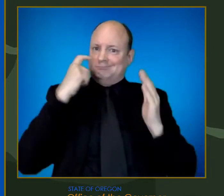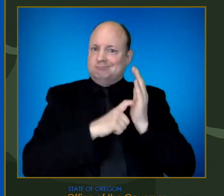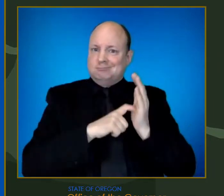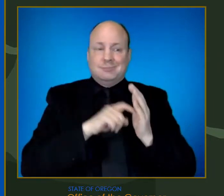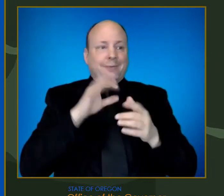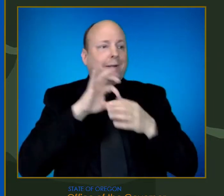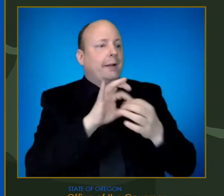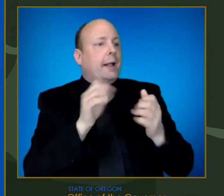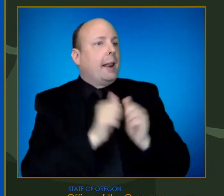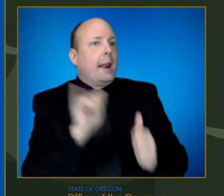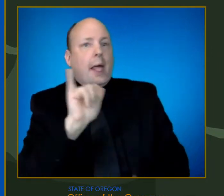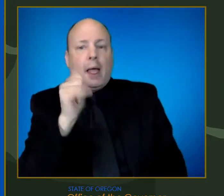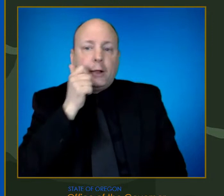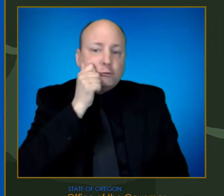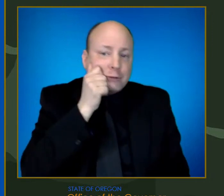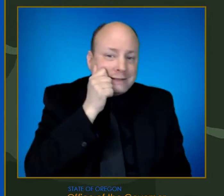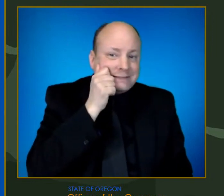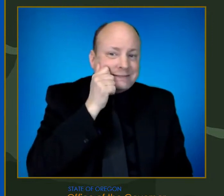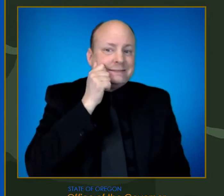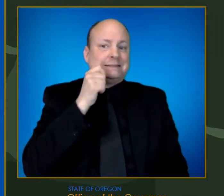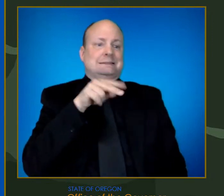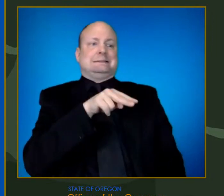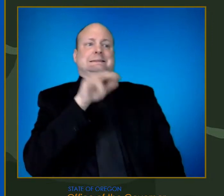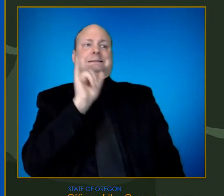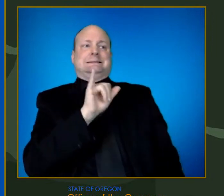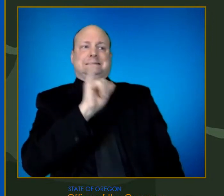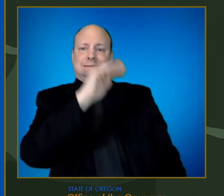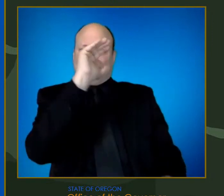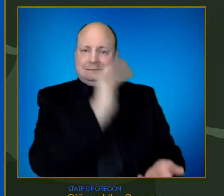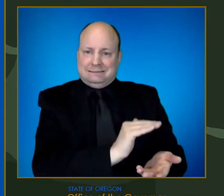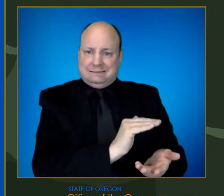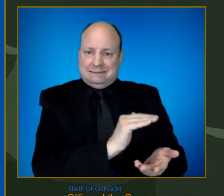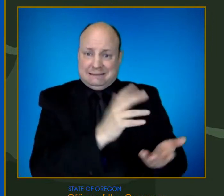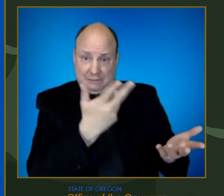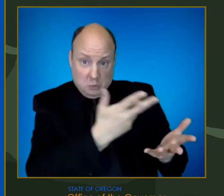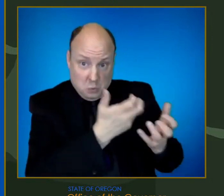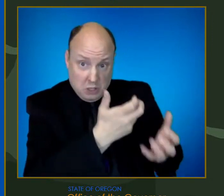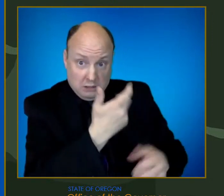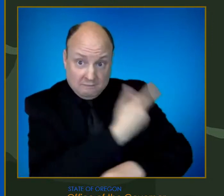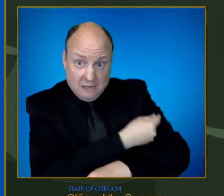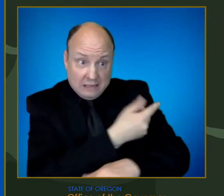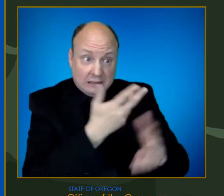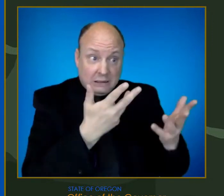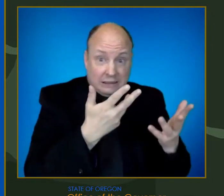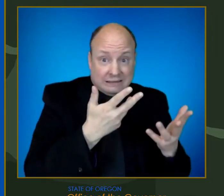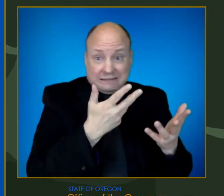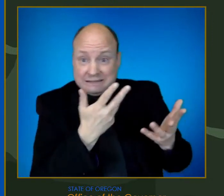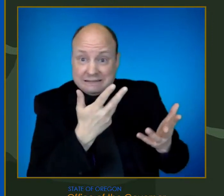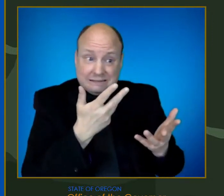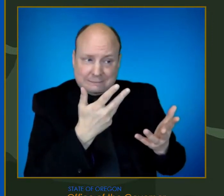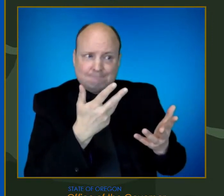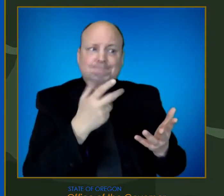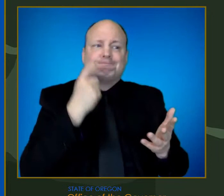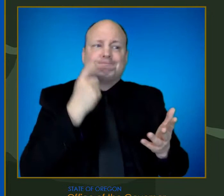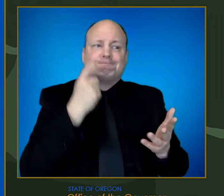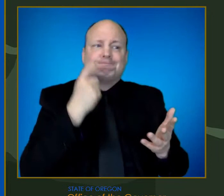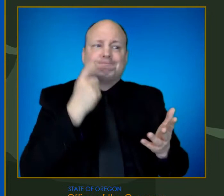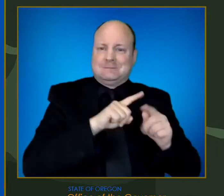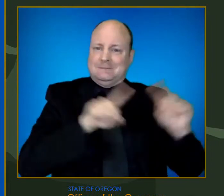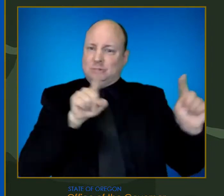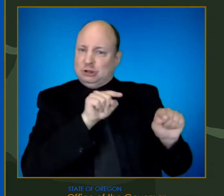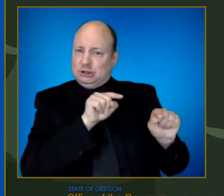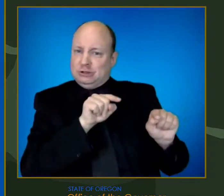of whether you can access a COVID vaccine or not. Yesterday, I heard the leaders of organizations who serve